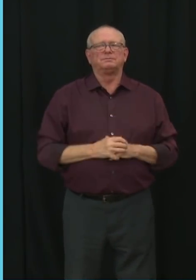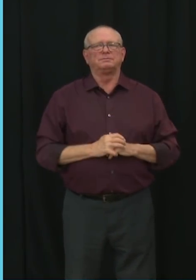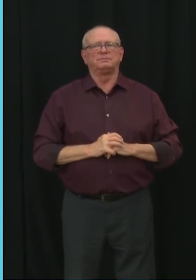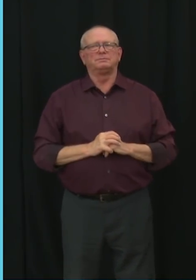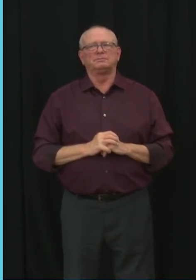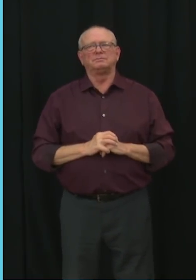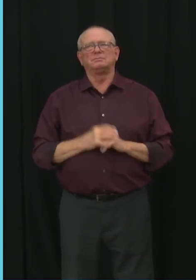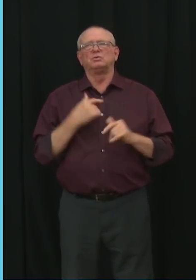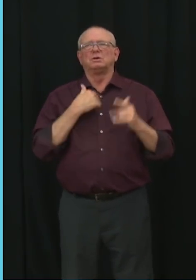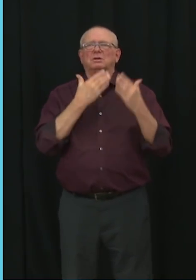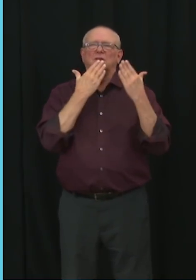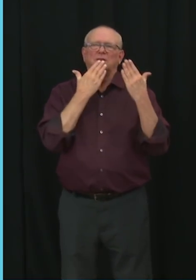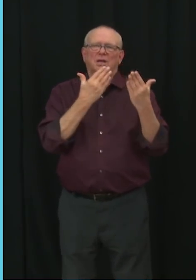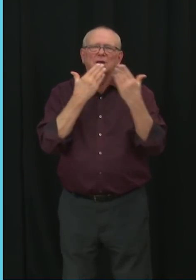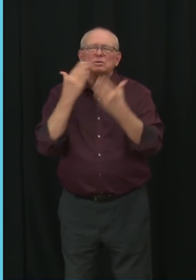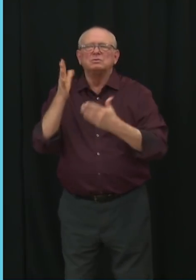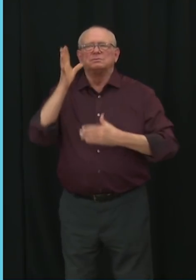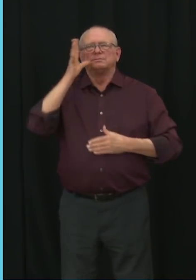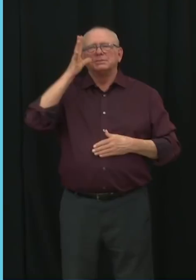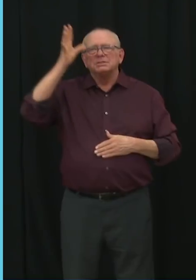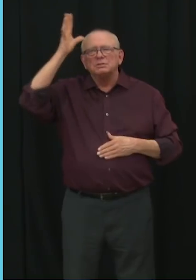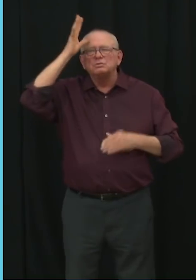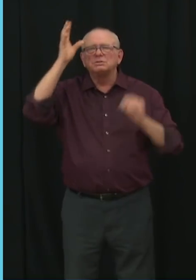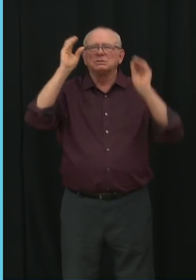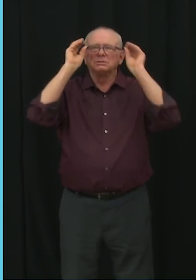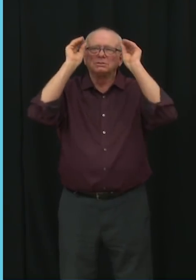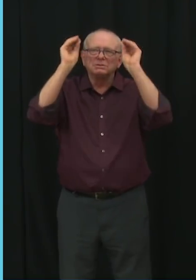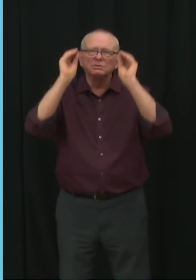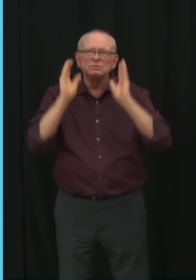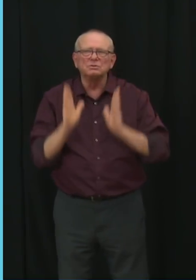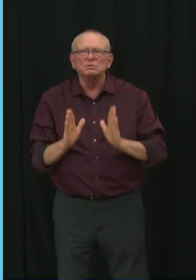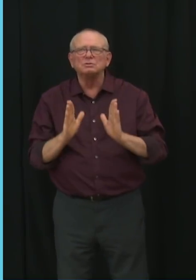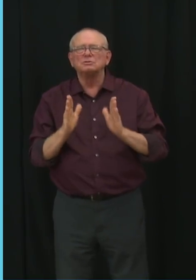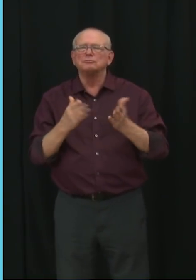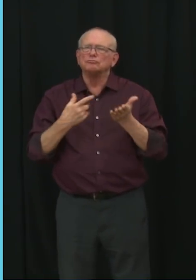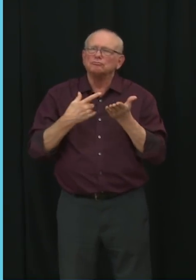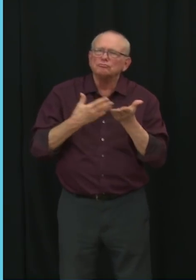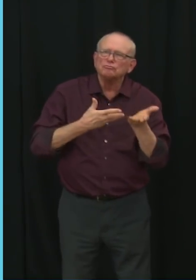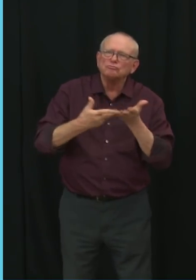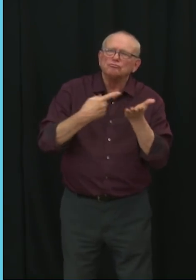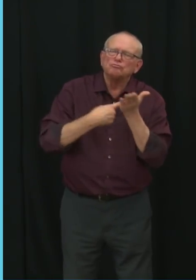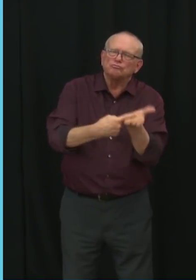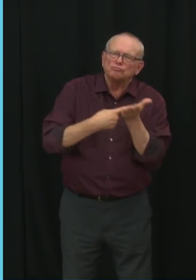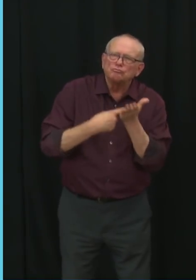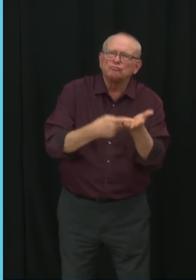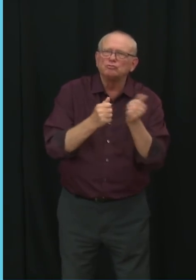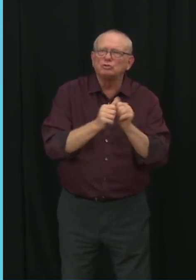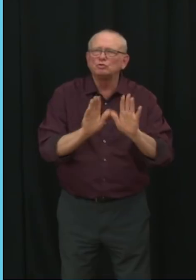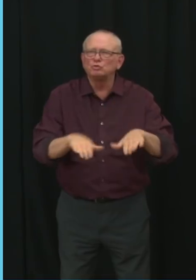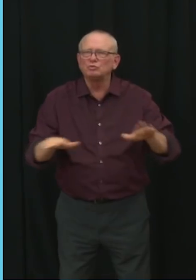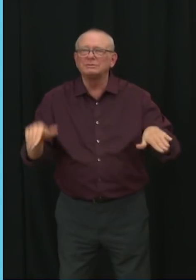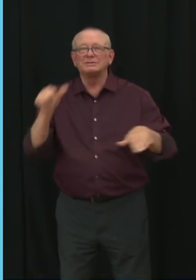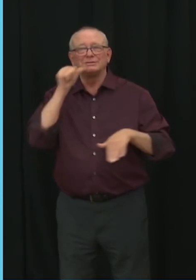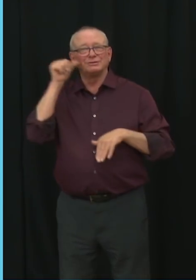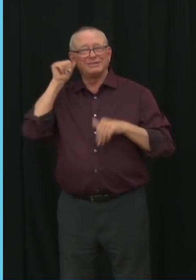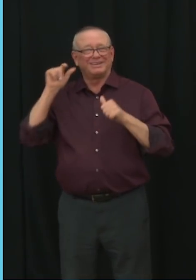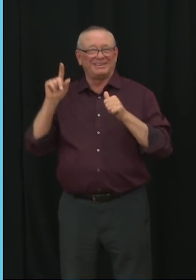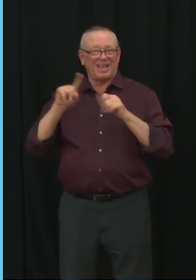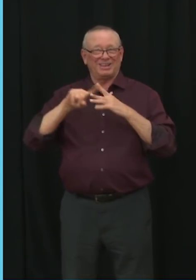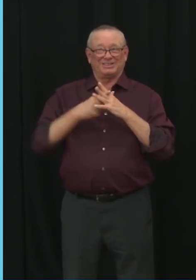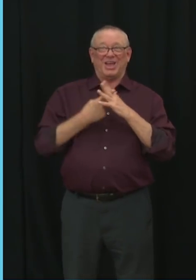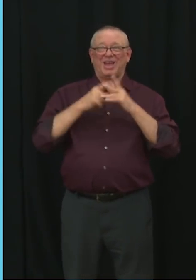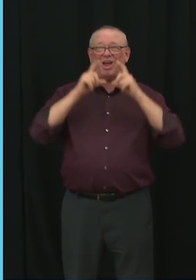kids to make a transition to a masking optional school approach that started yesterday. This change is